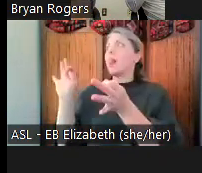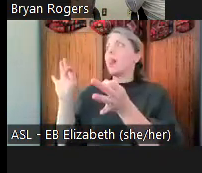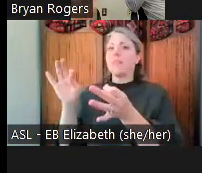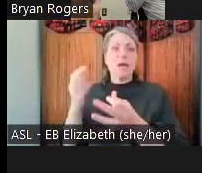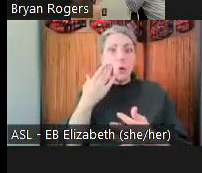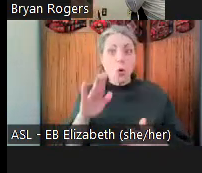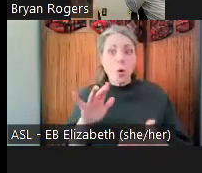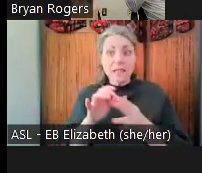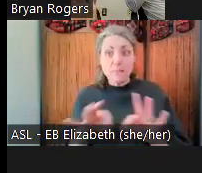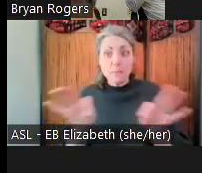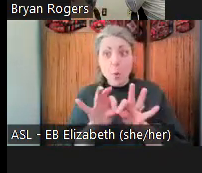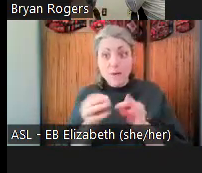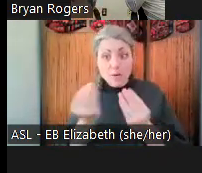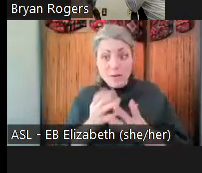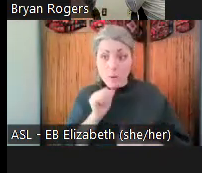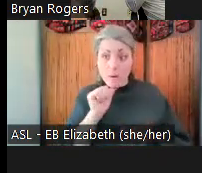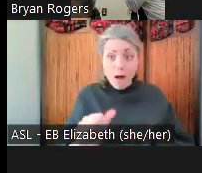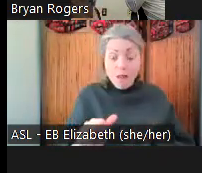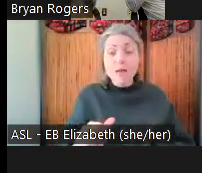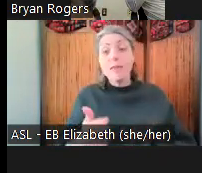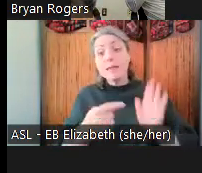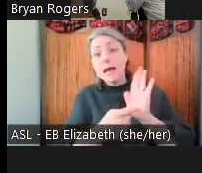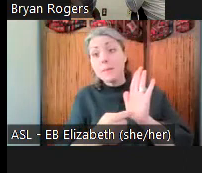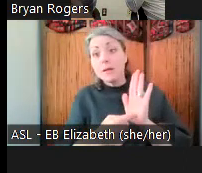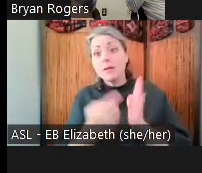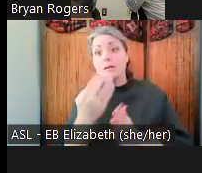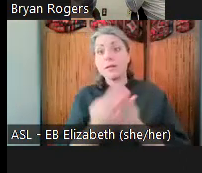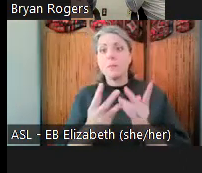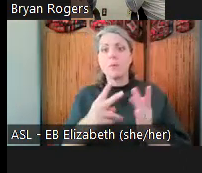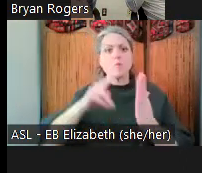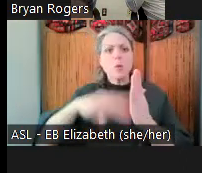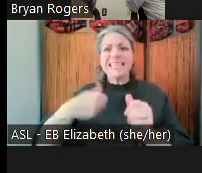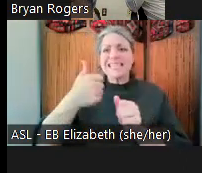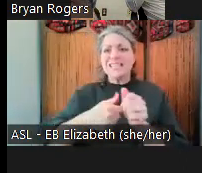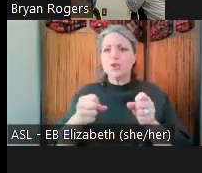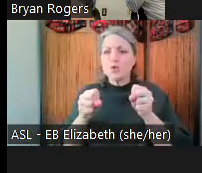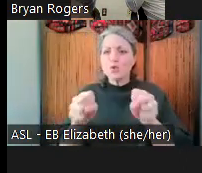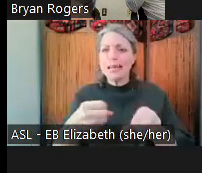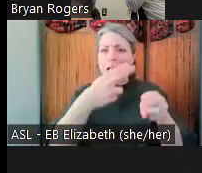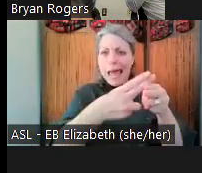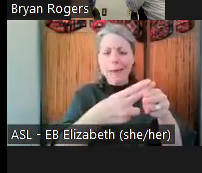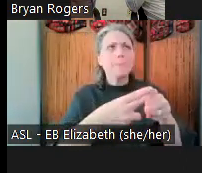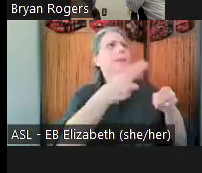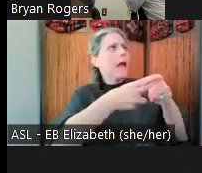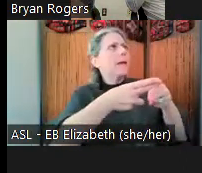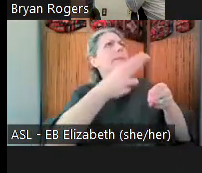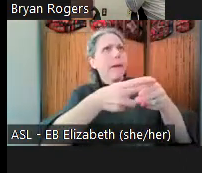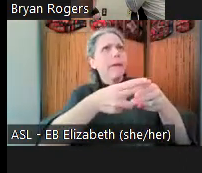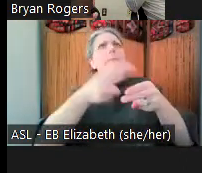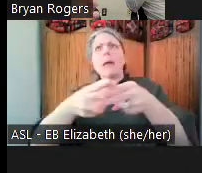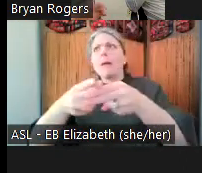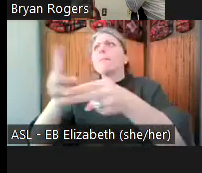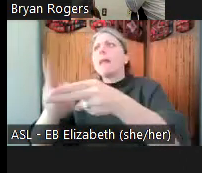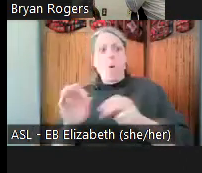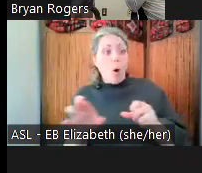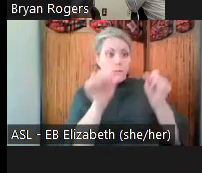Like the best example would be you'll have people reading every street name they go by, a lot of businesses, advertisements,